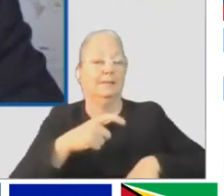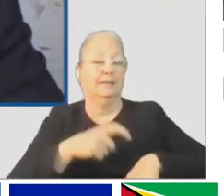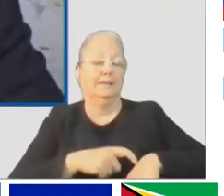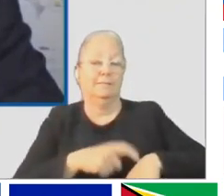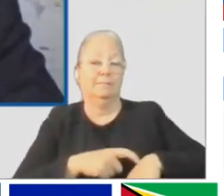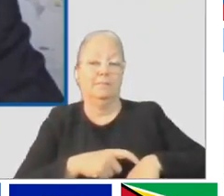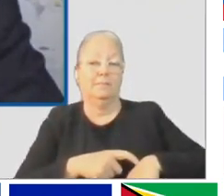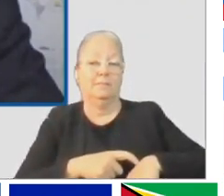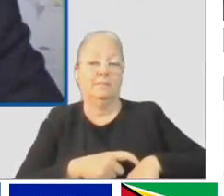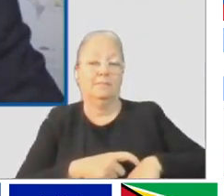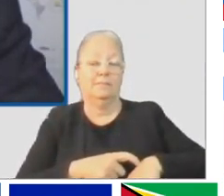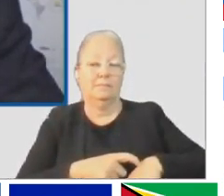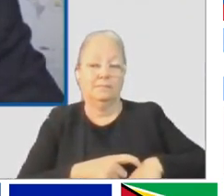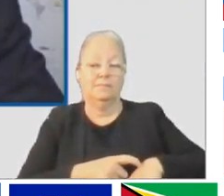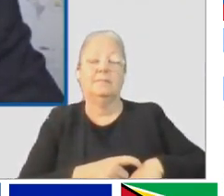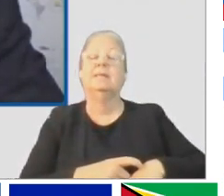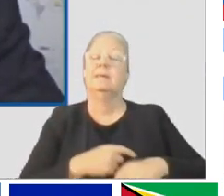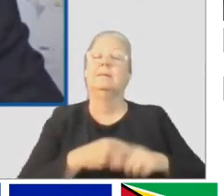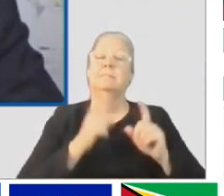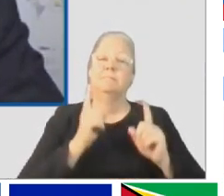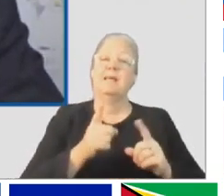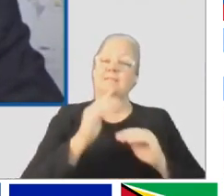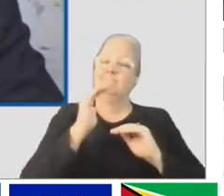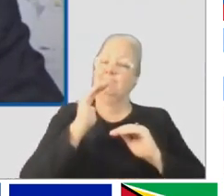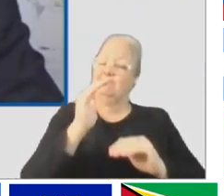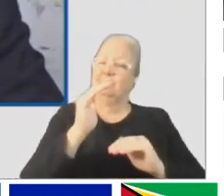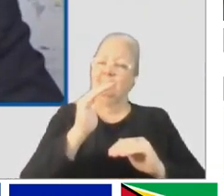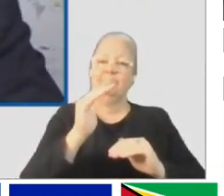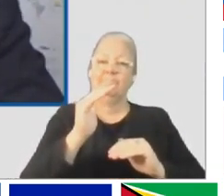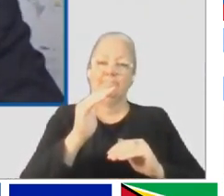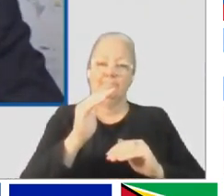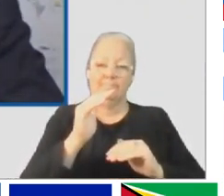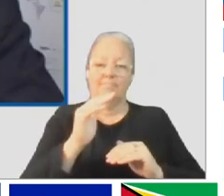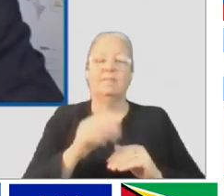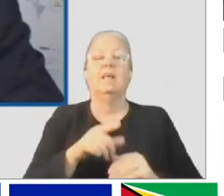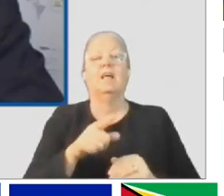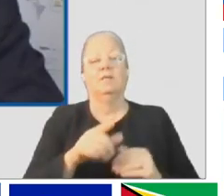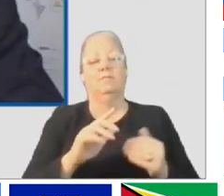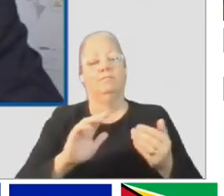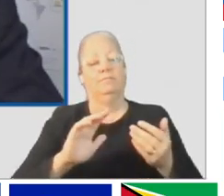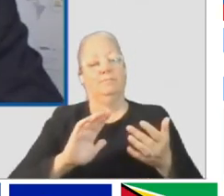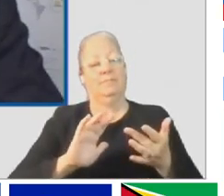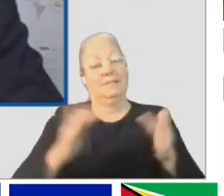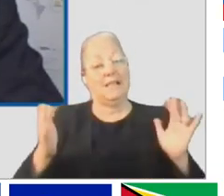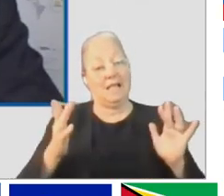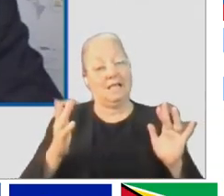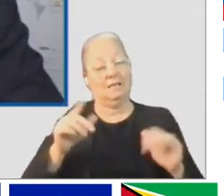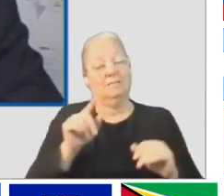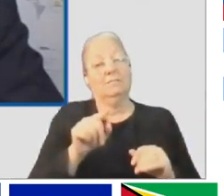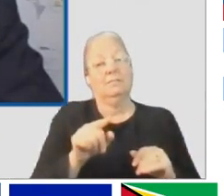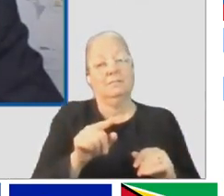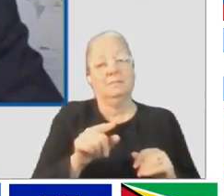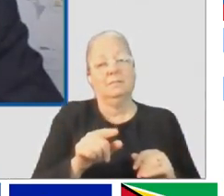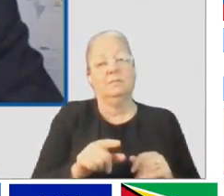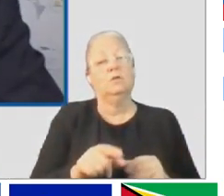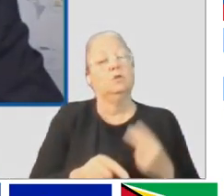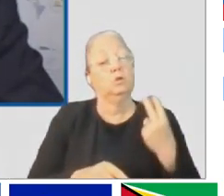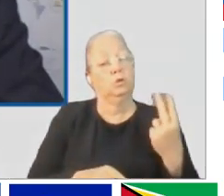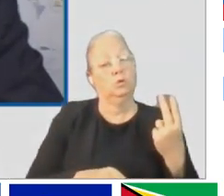be restricting a question and answer online to only two delegates from the floor.